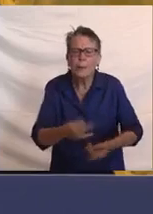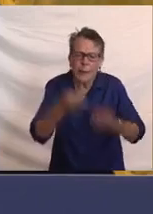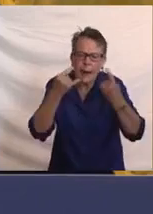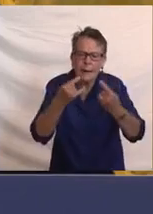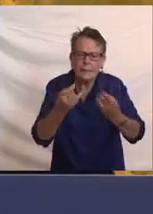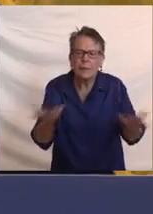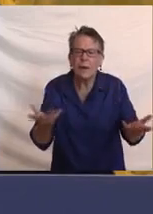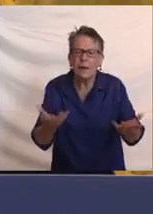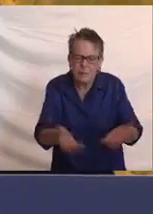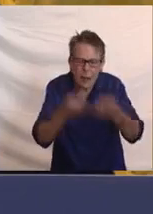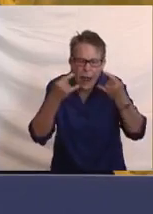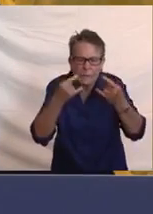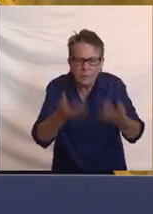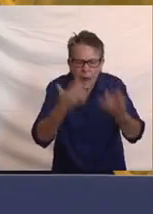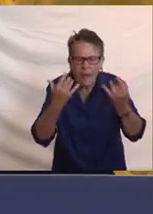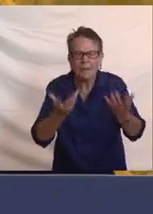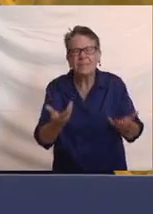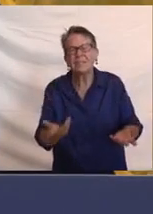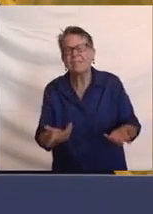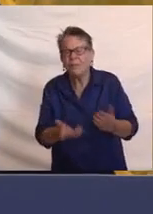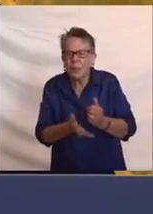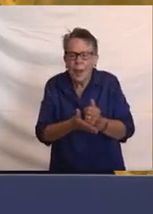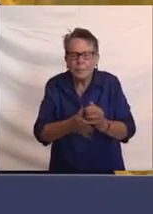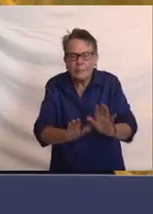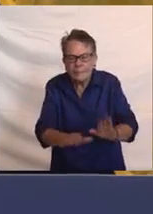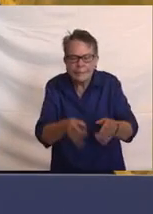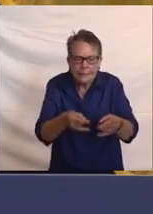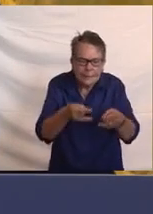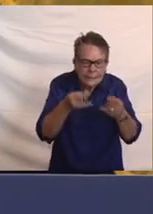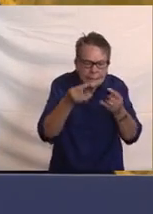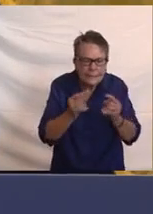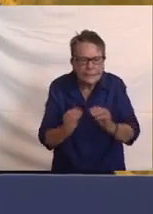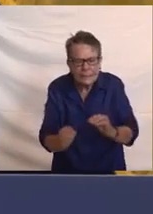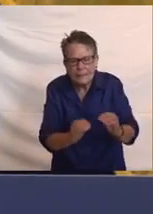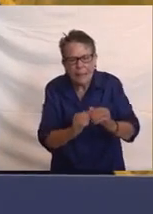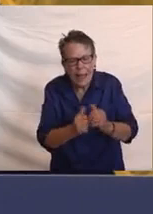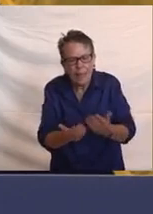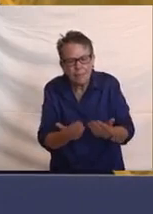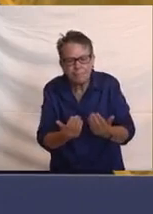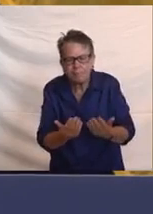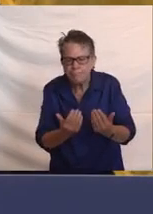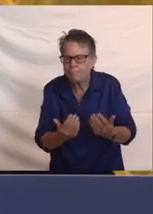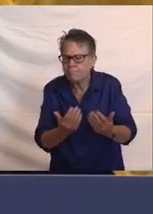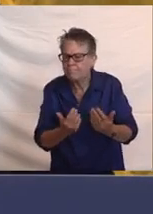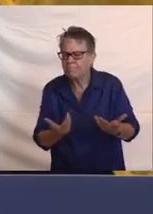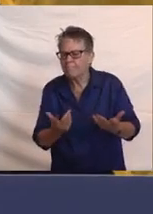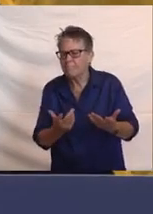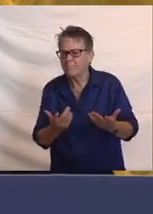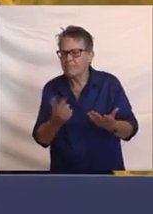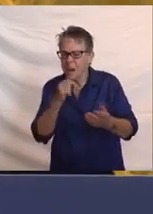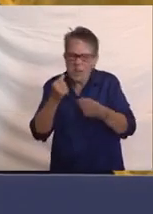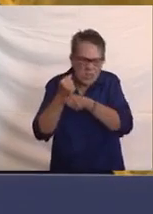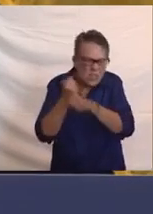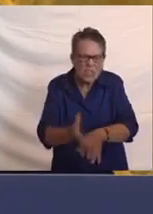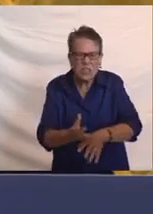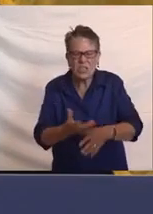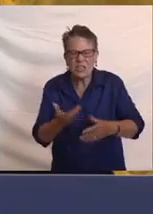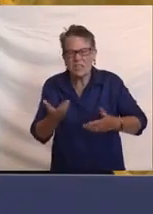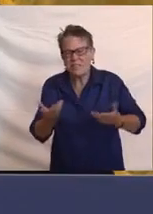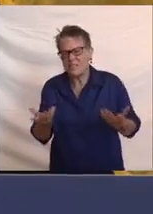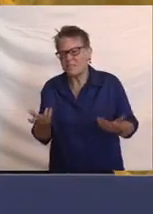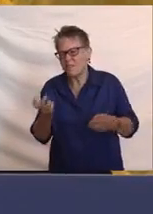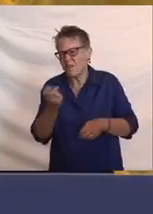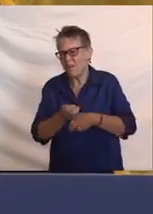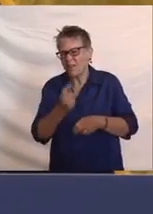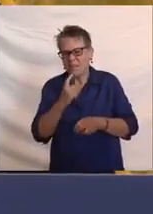in many situations, I would think. Realistically speaking, how are we going to deal with this? I know you had said, Governor, we're counting